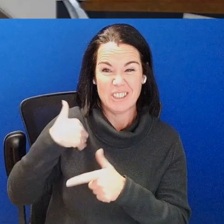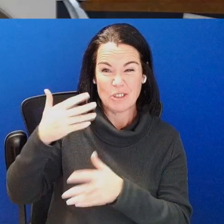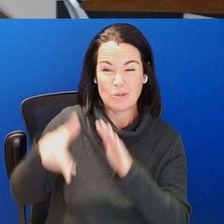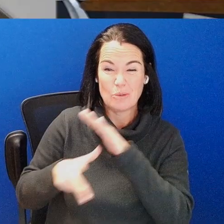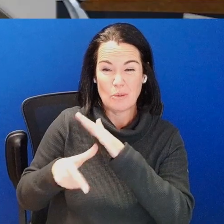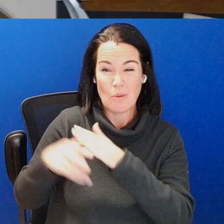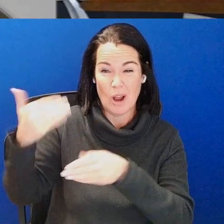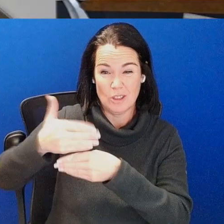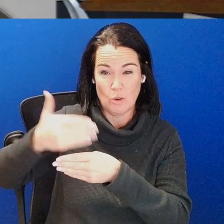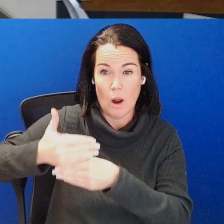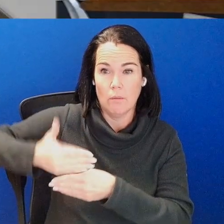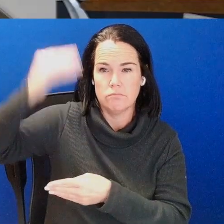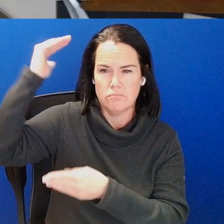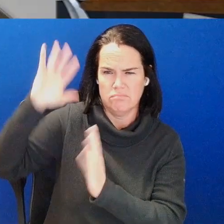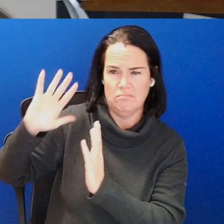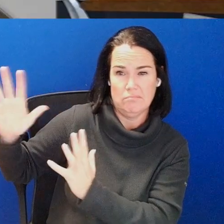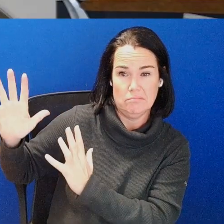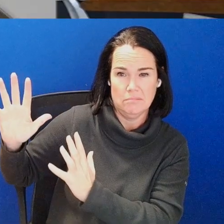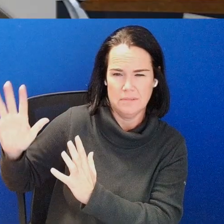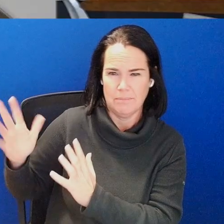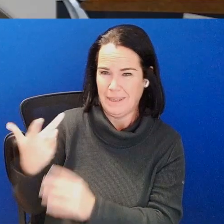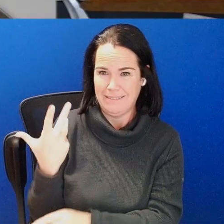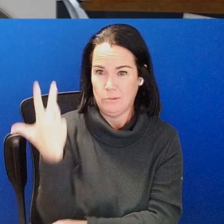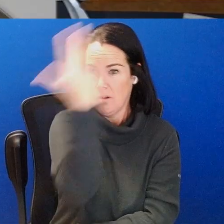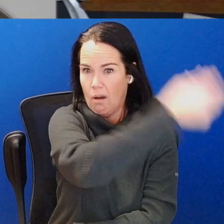his garage door open.